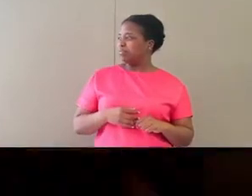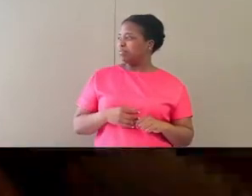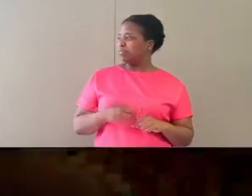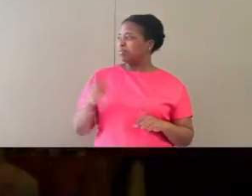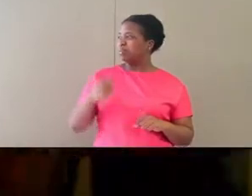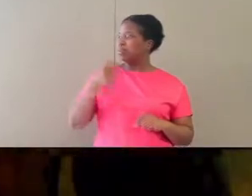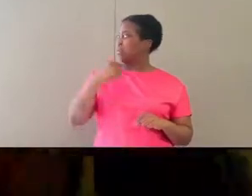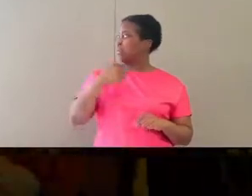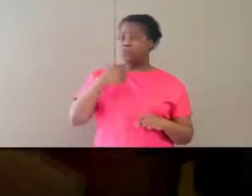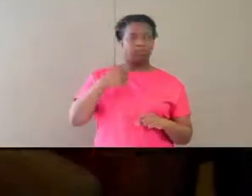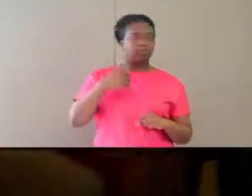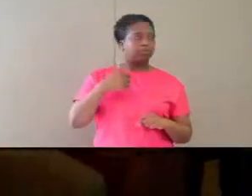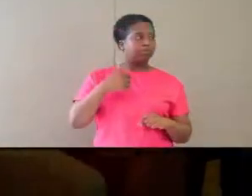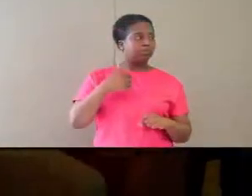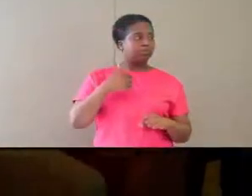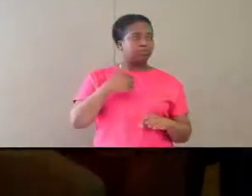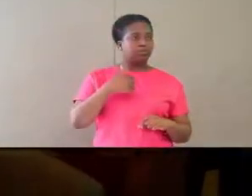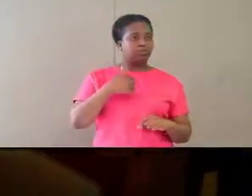Mic?